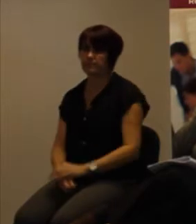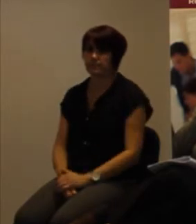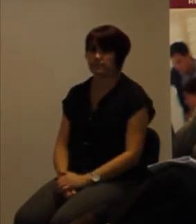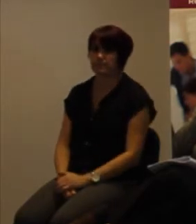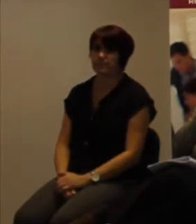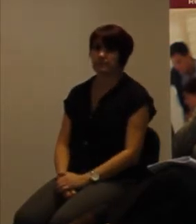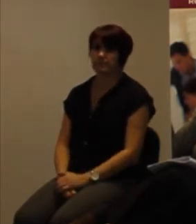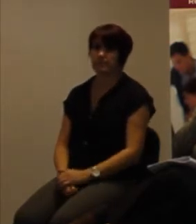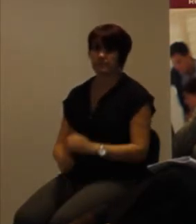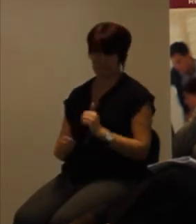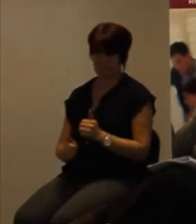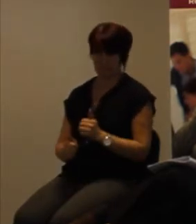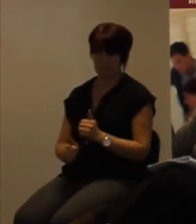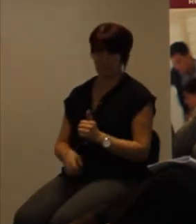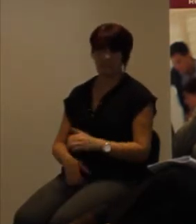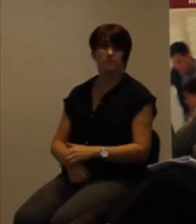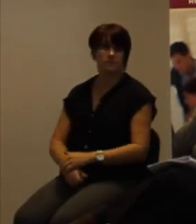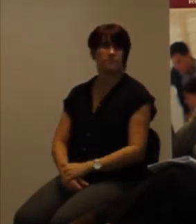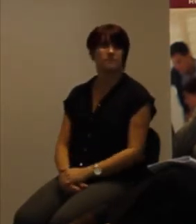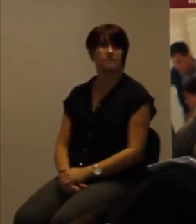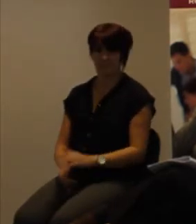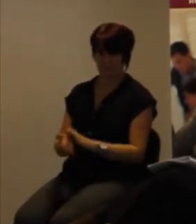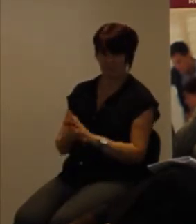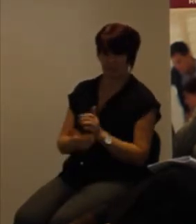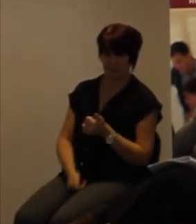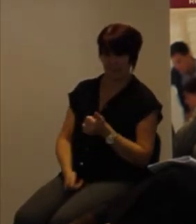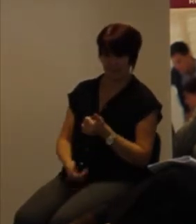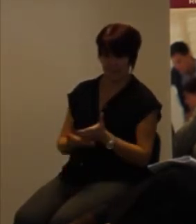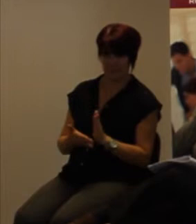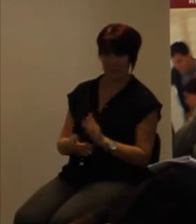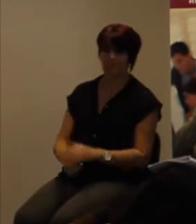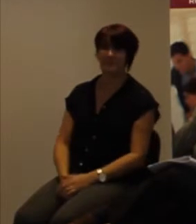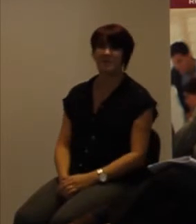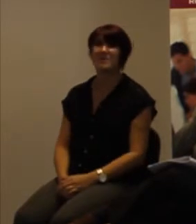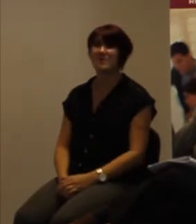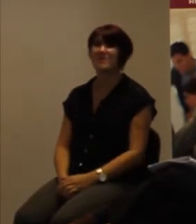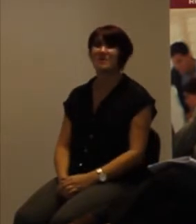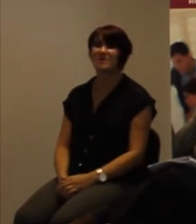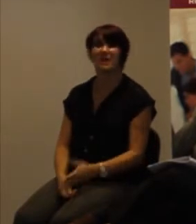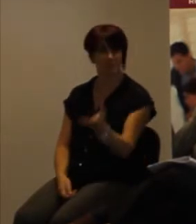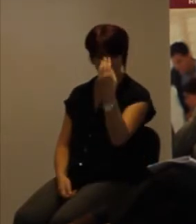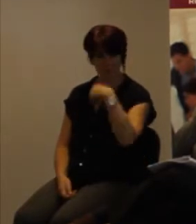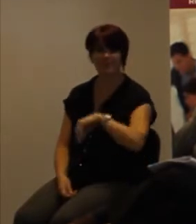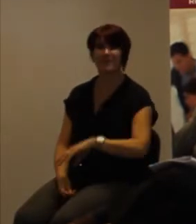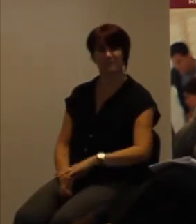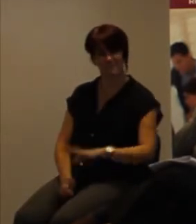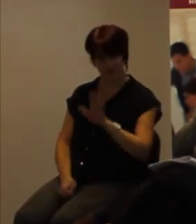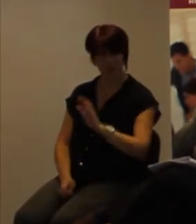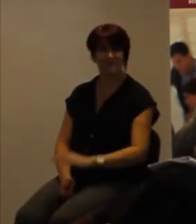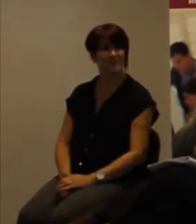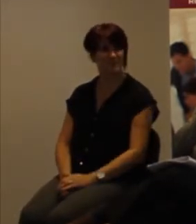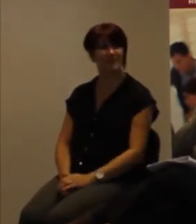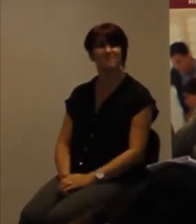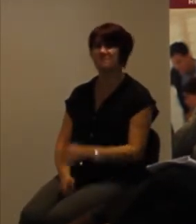language. Okay? We're happy enough with that. So this is strictly... Yeah, I'm just absorbing all the